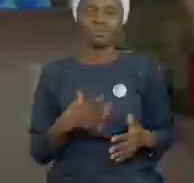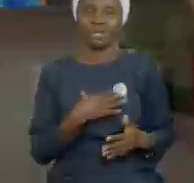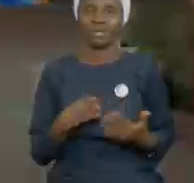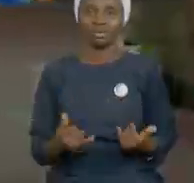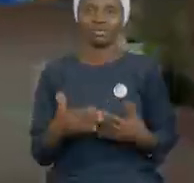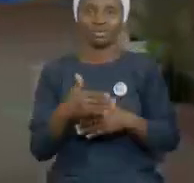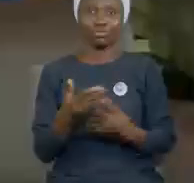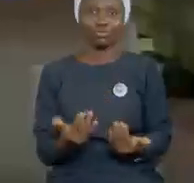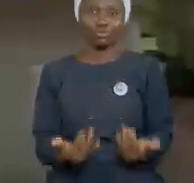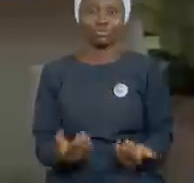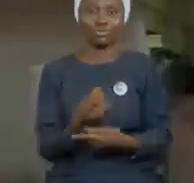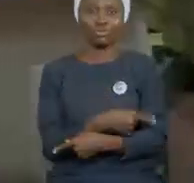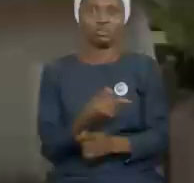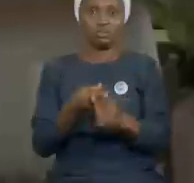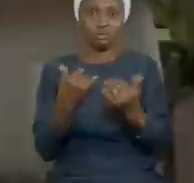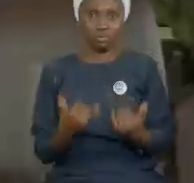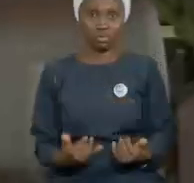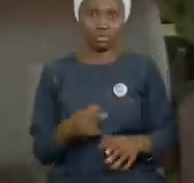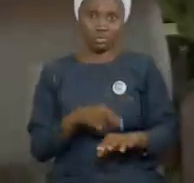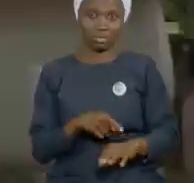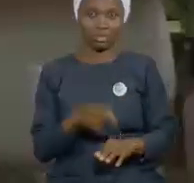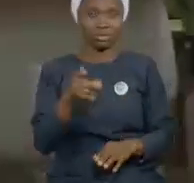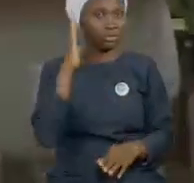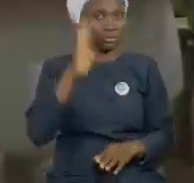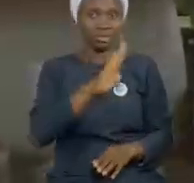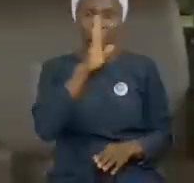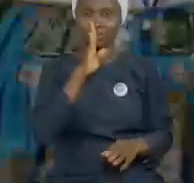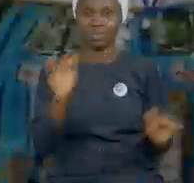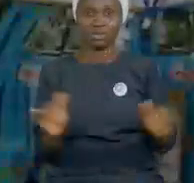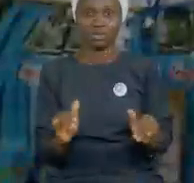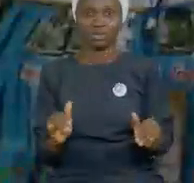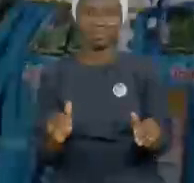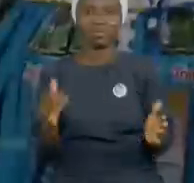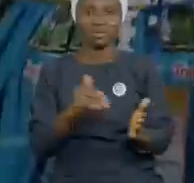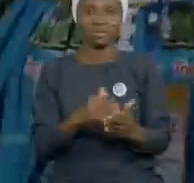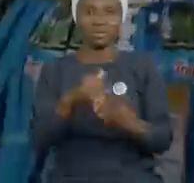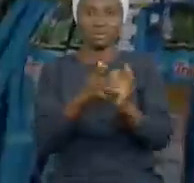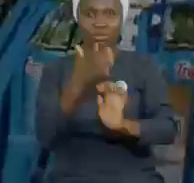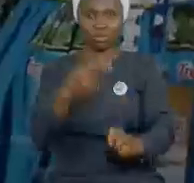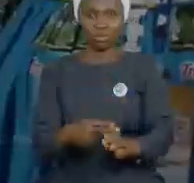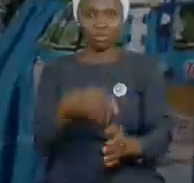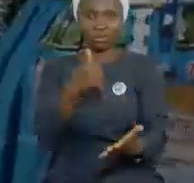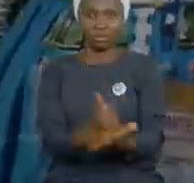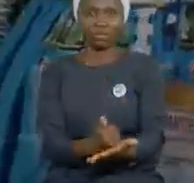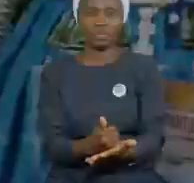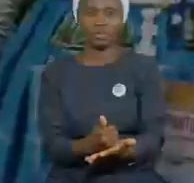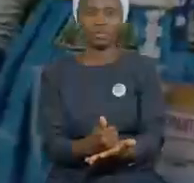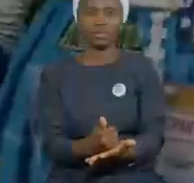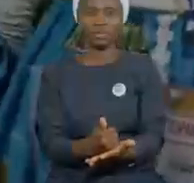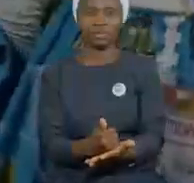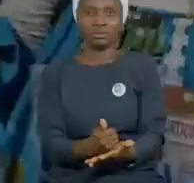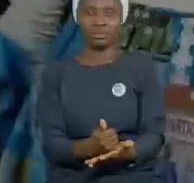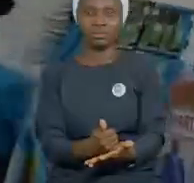from this moment, you'll never be the same in Jesus' name.